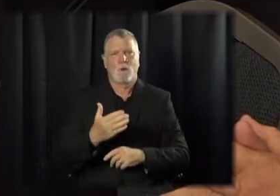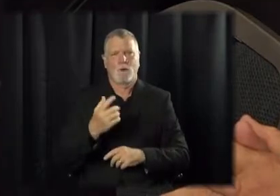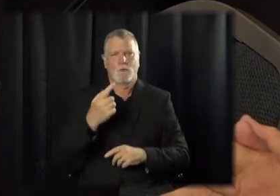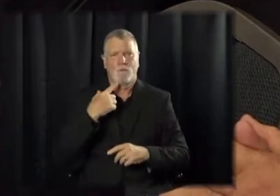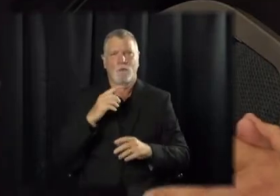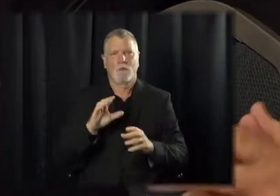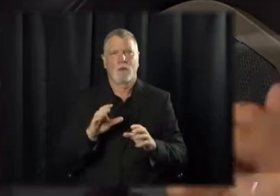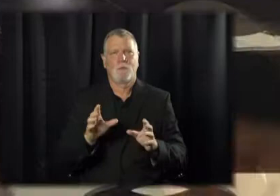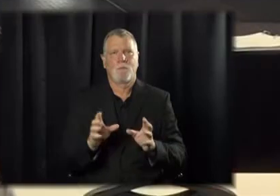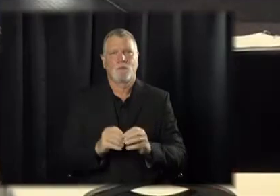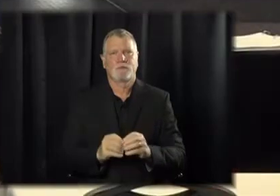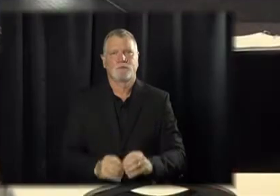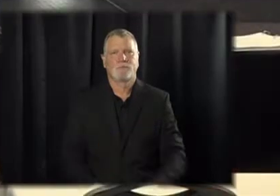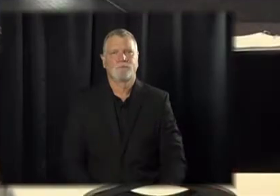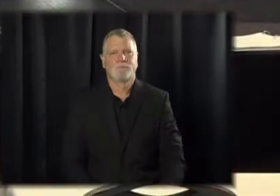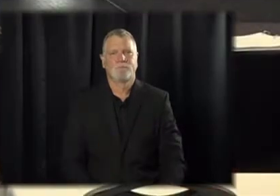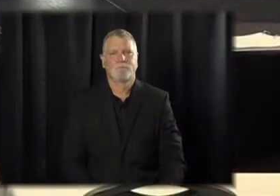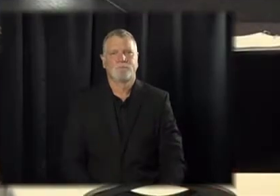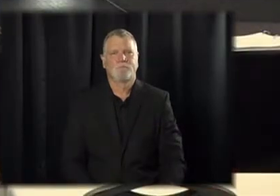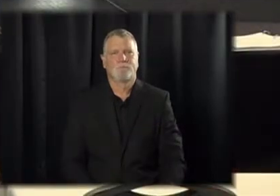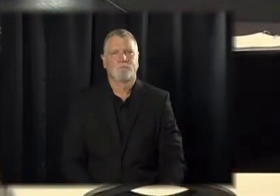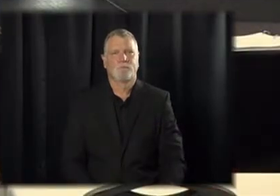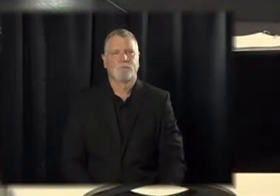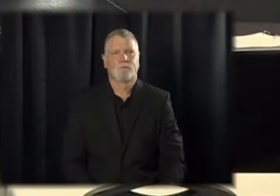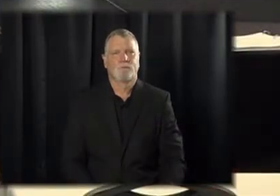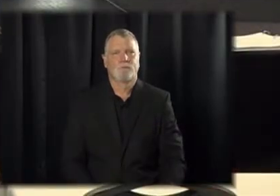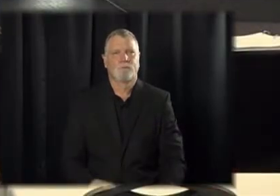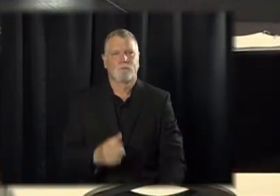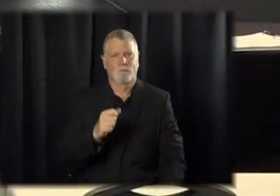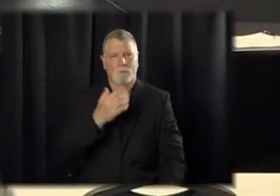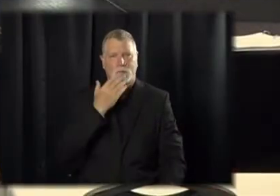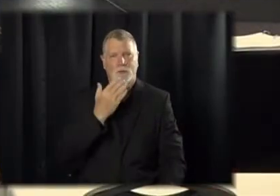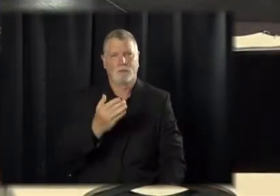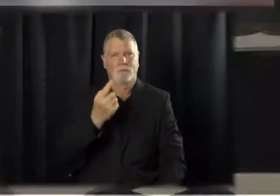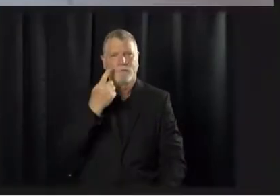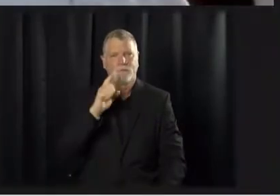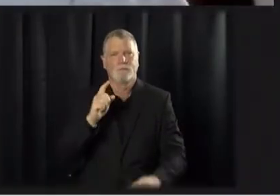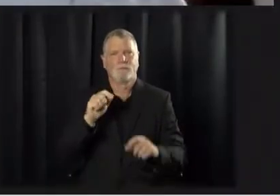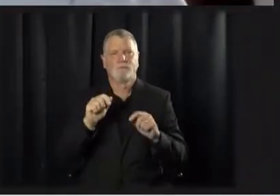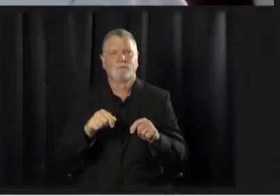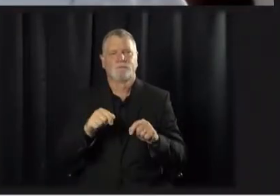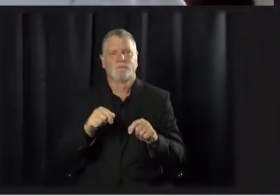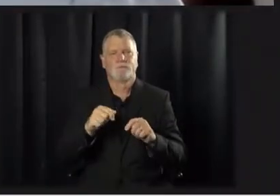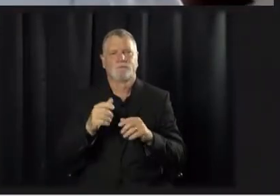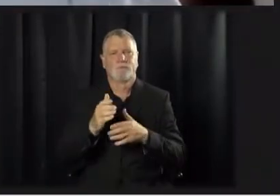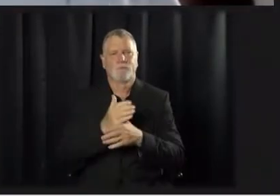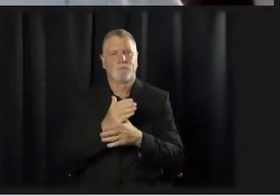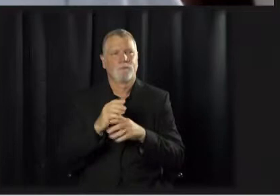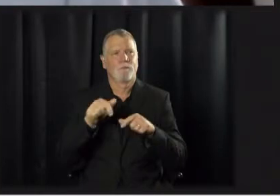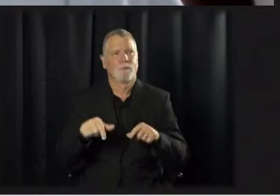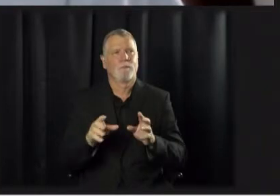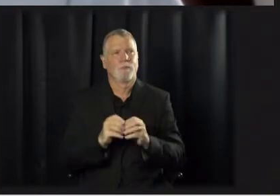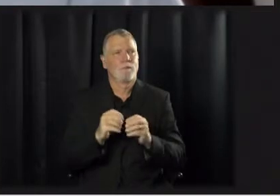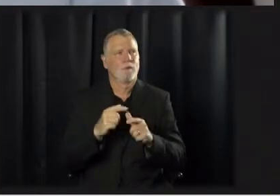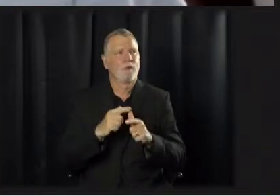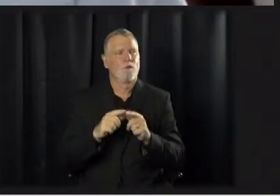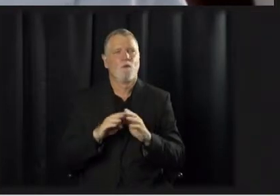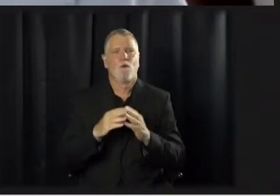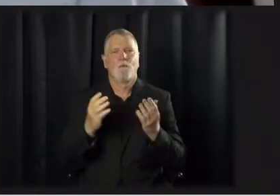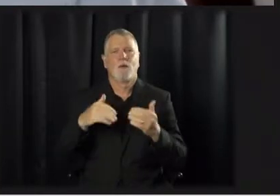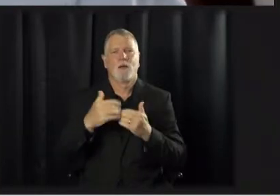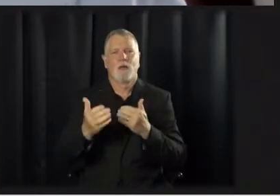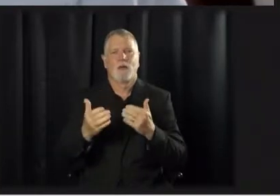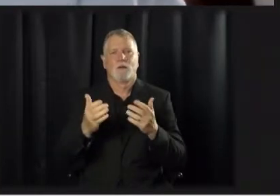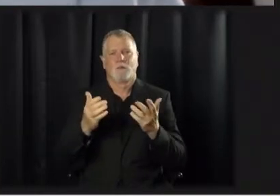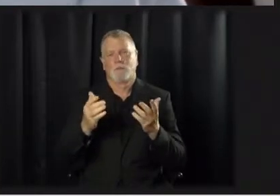motion? Mr. Chair, I would make the motion. Thank you, Andrew. Resolution. Between the adjournment of this meeting and the opening of the board's